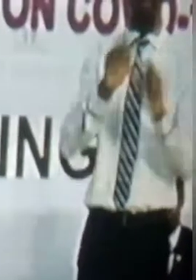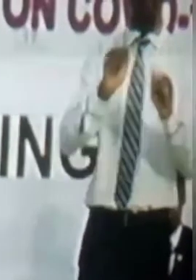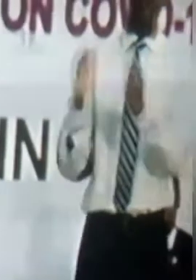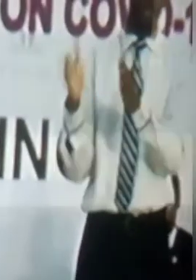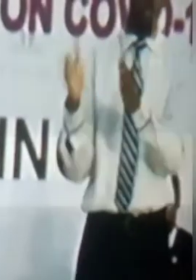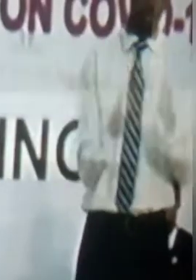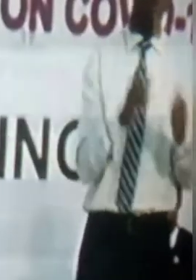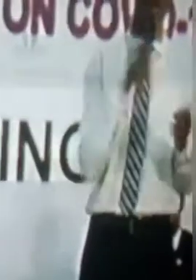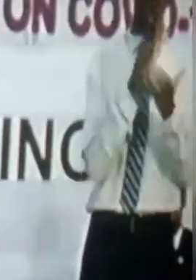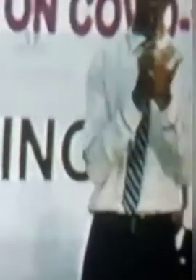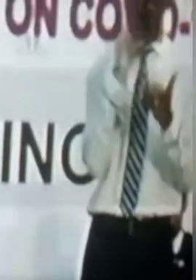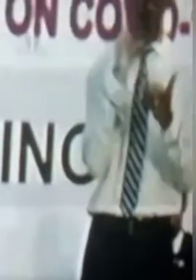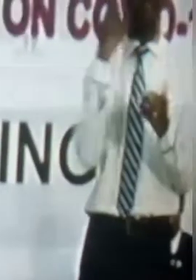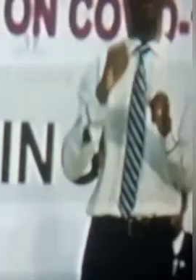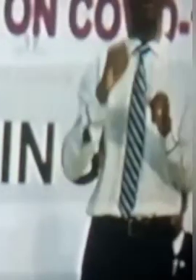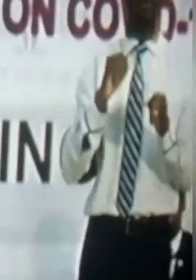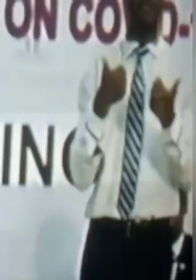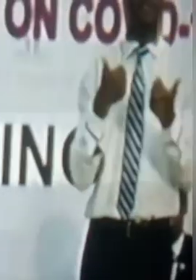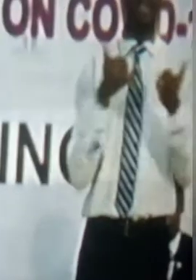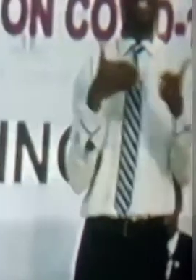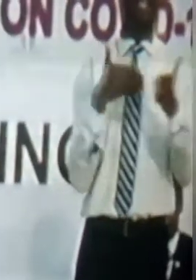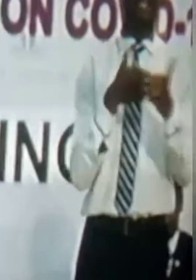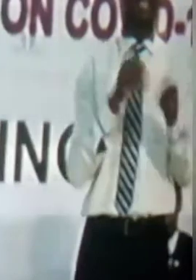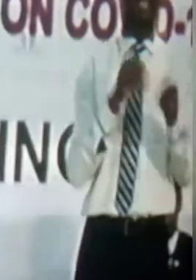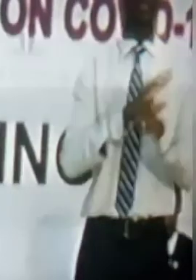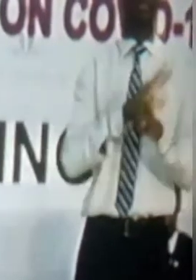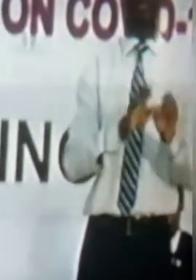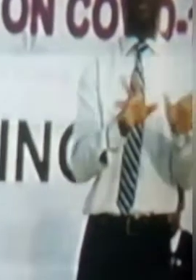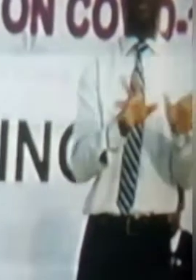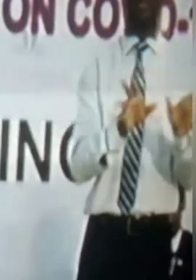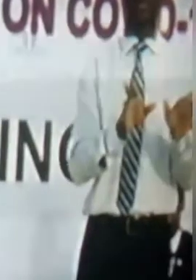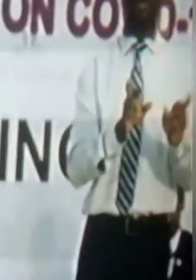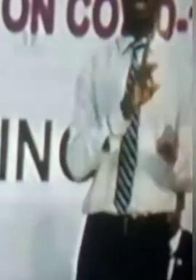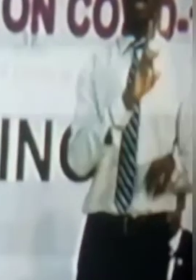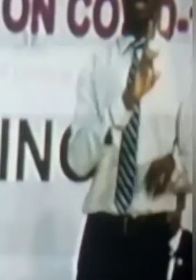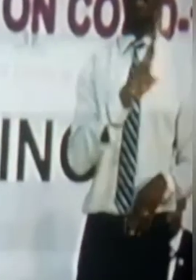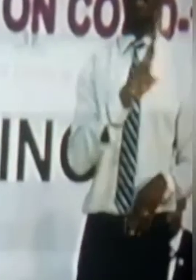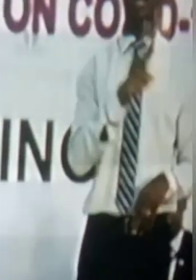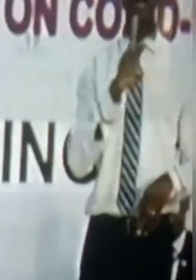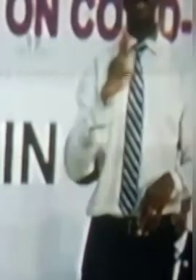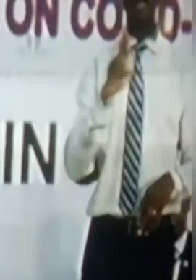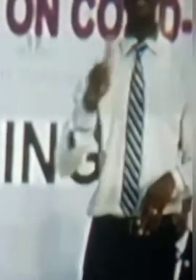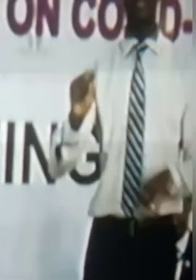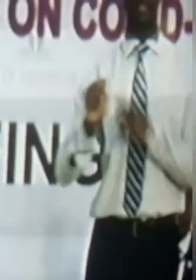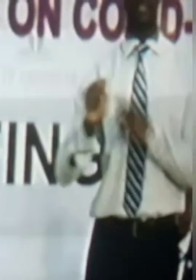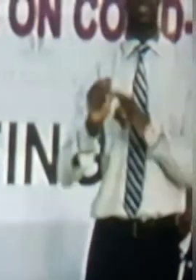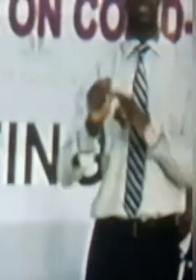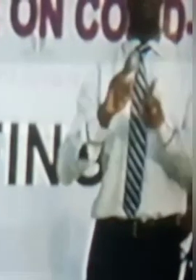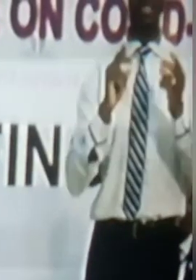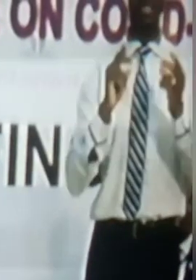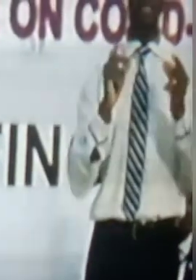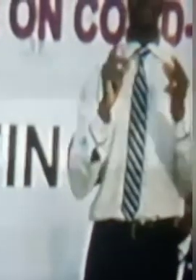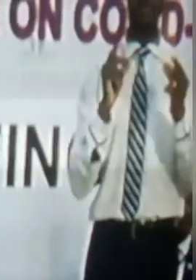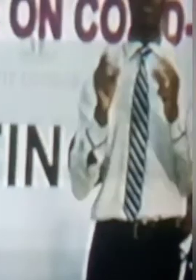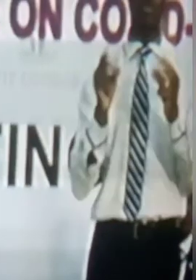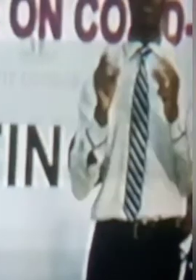COVID-19. Rapid response teams have been deployed to many affected states to support their response.